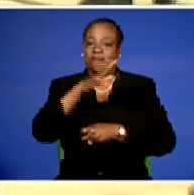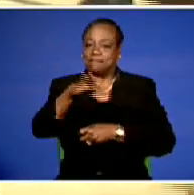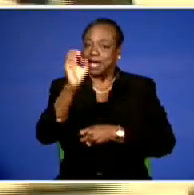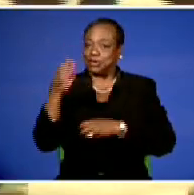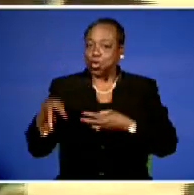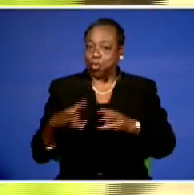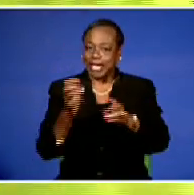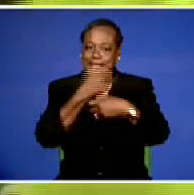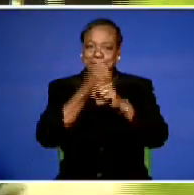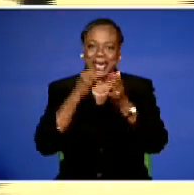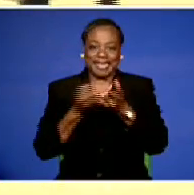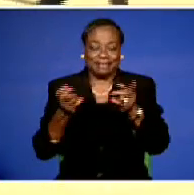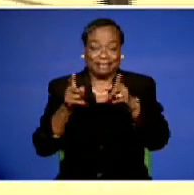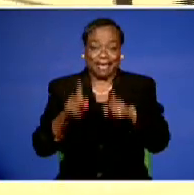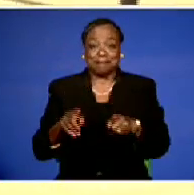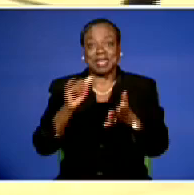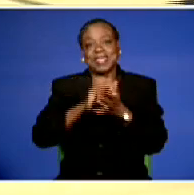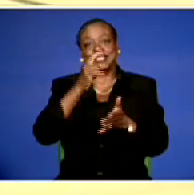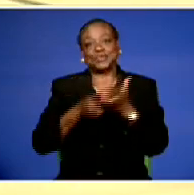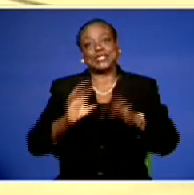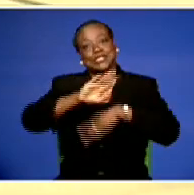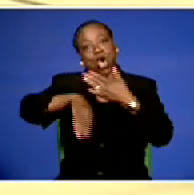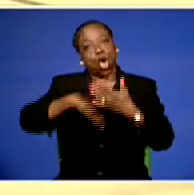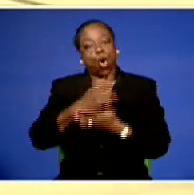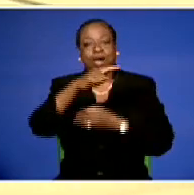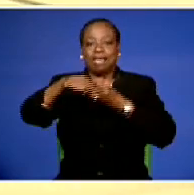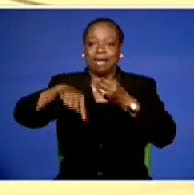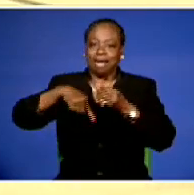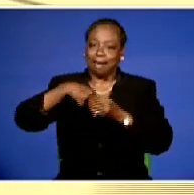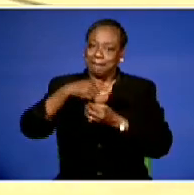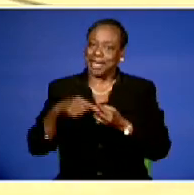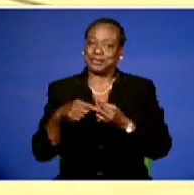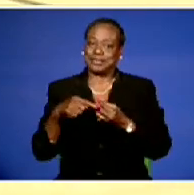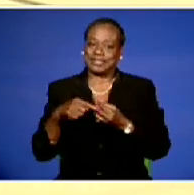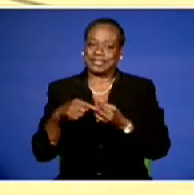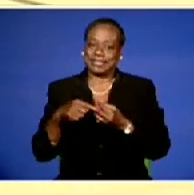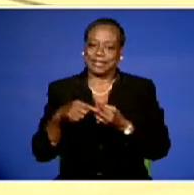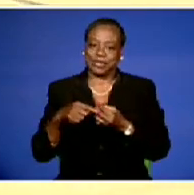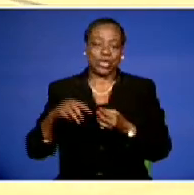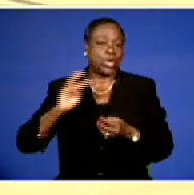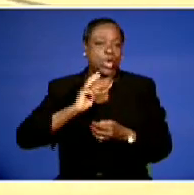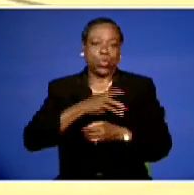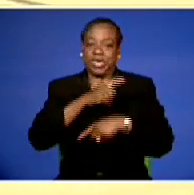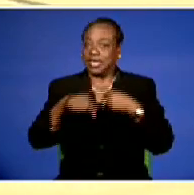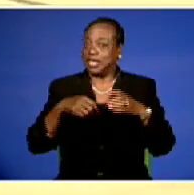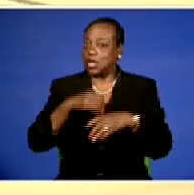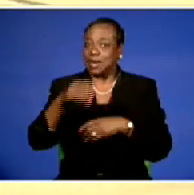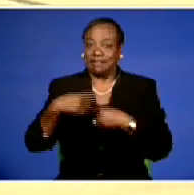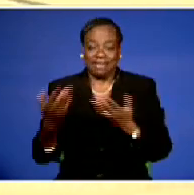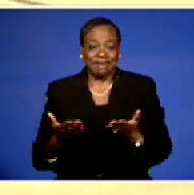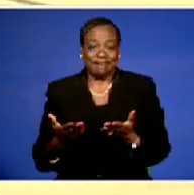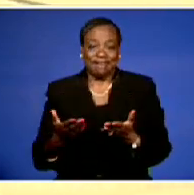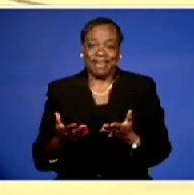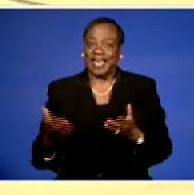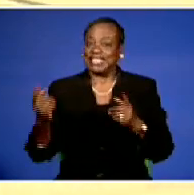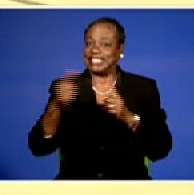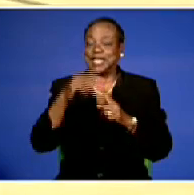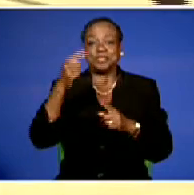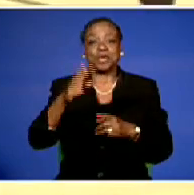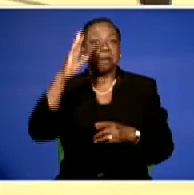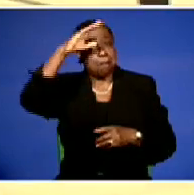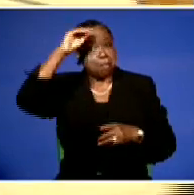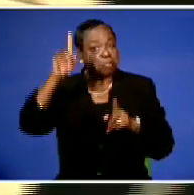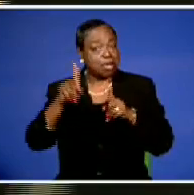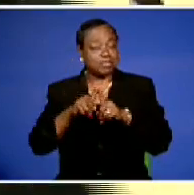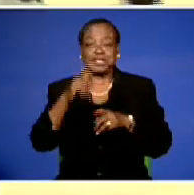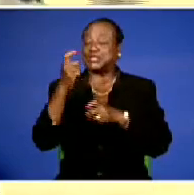make it happen. You know, that's what it's all about, you know, when you get into them close game. We couldn't go there and let those brothers down win this game because there was a